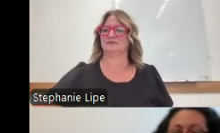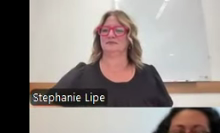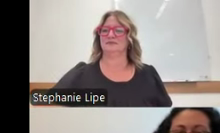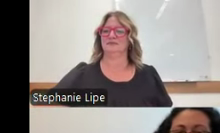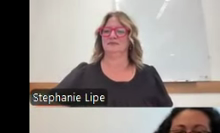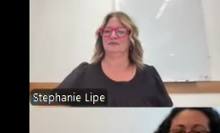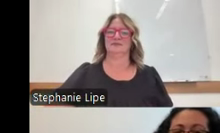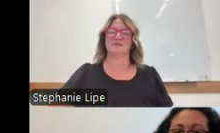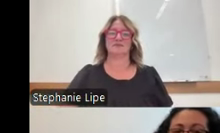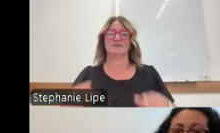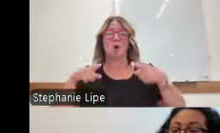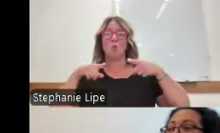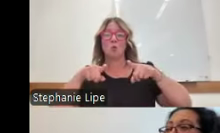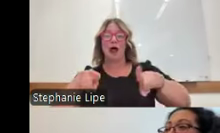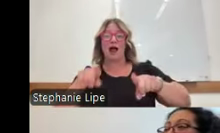please.